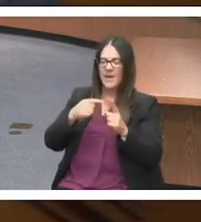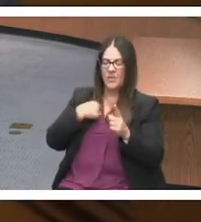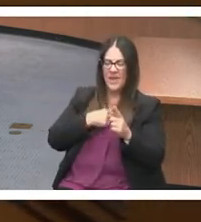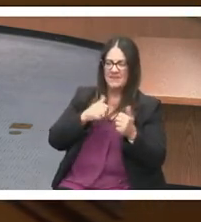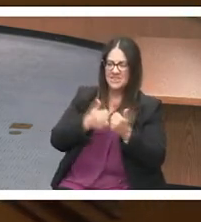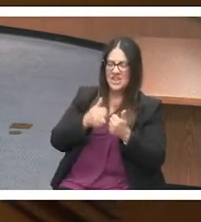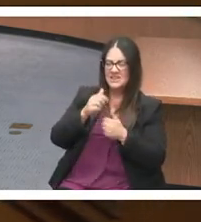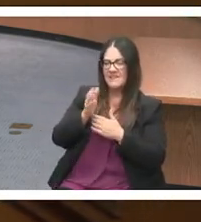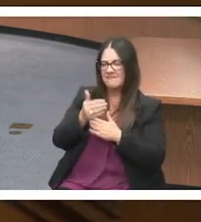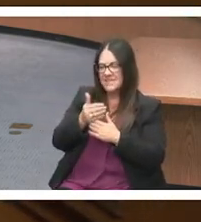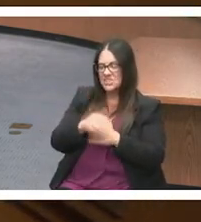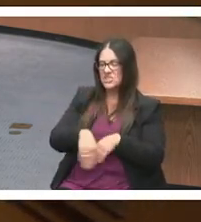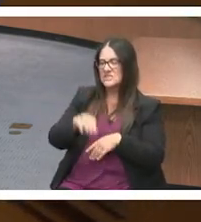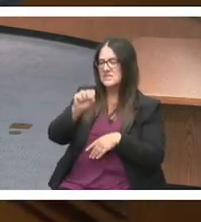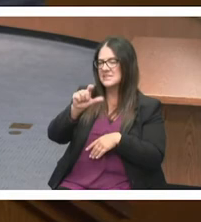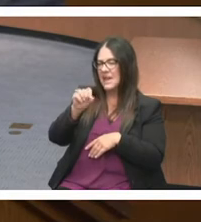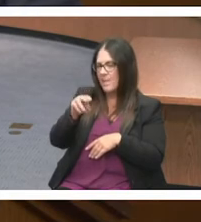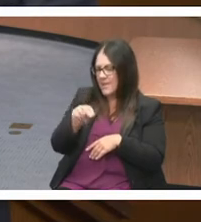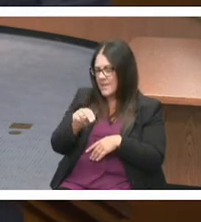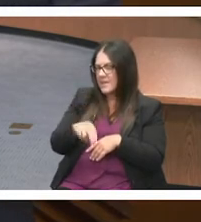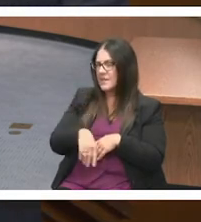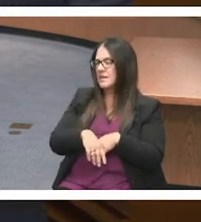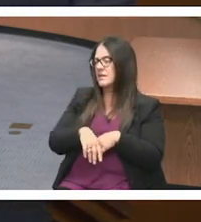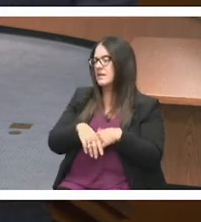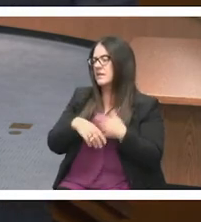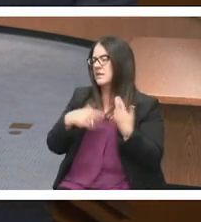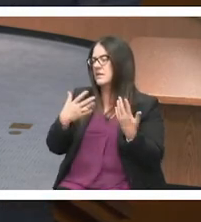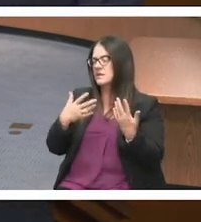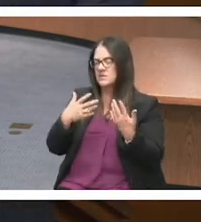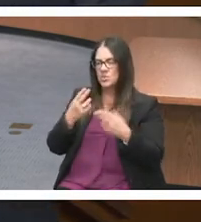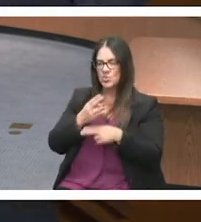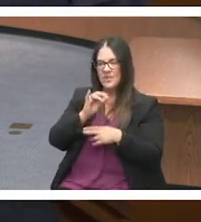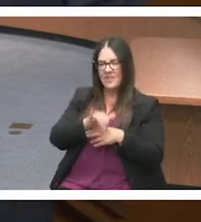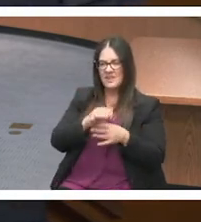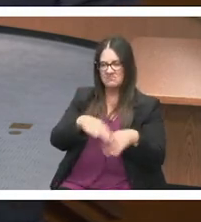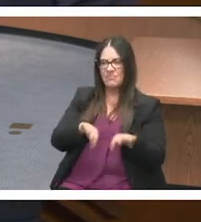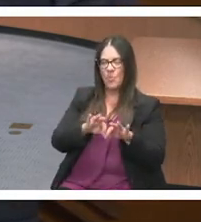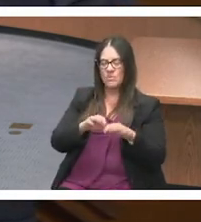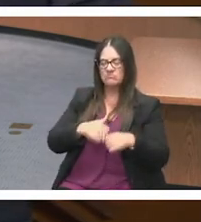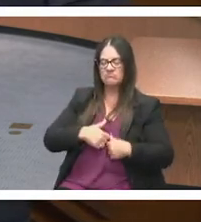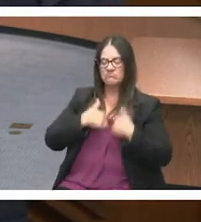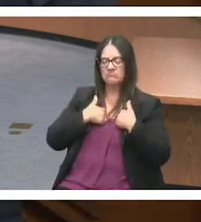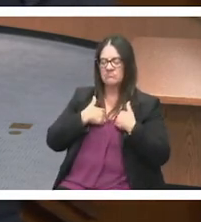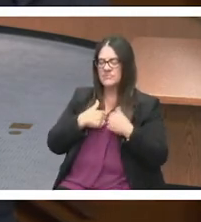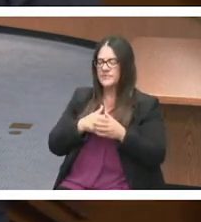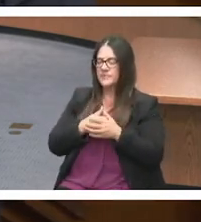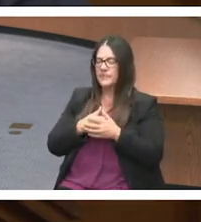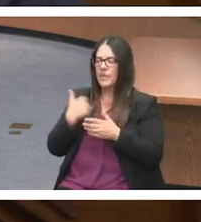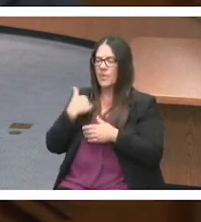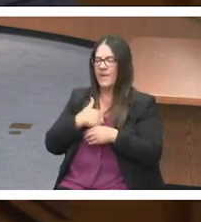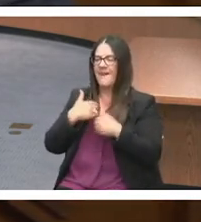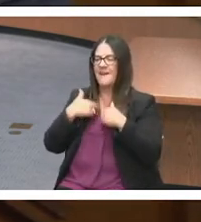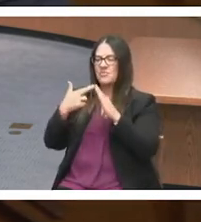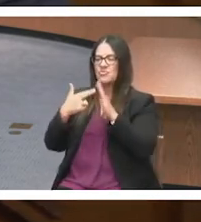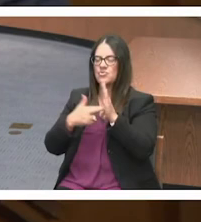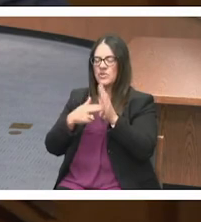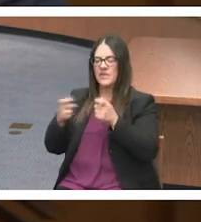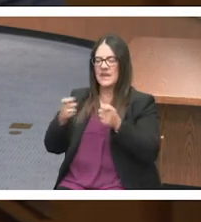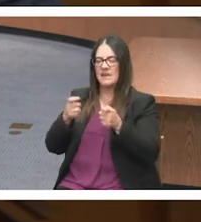have other fish like the Delta smelt that live their whole life in the Delta. We have rules that govern the